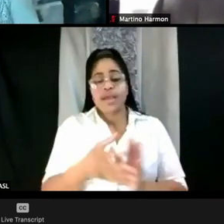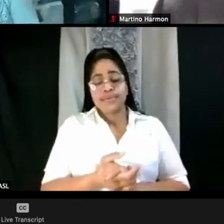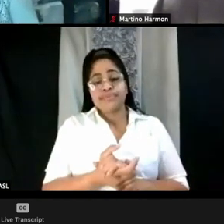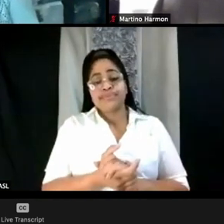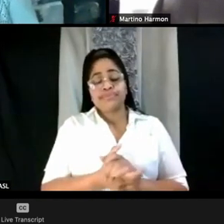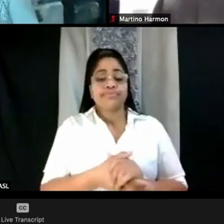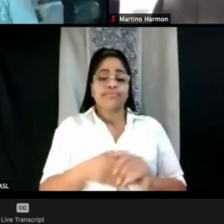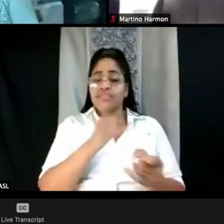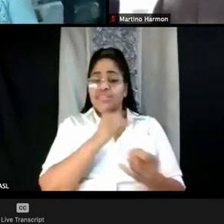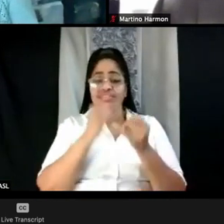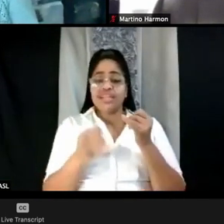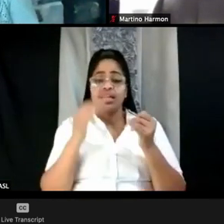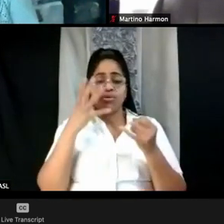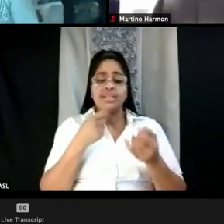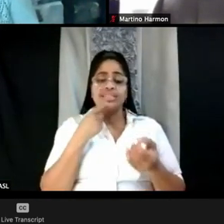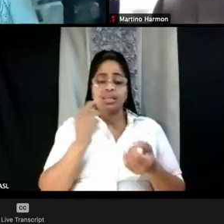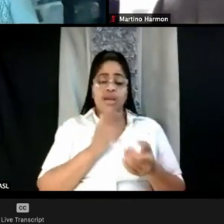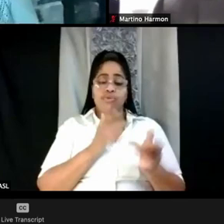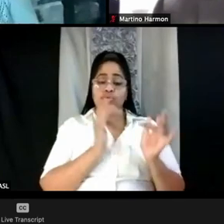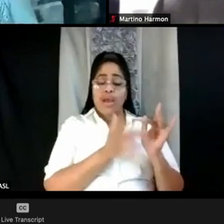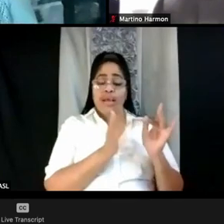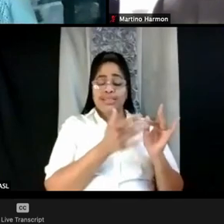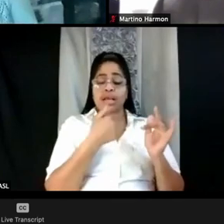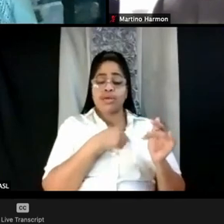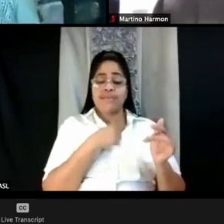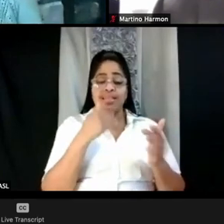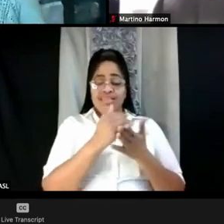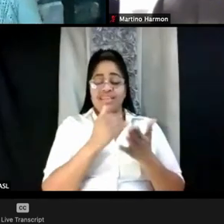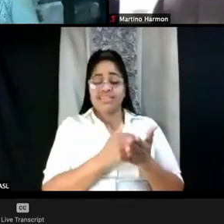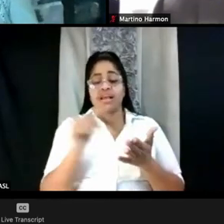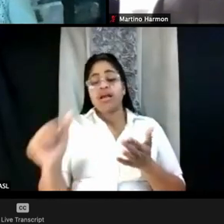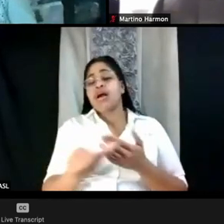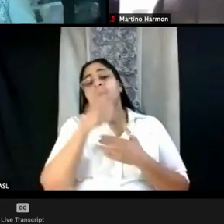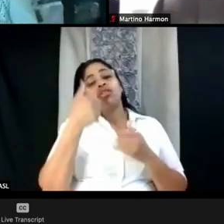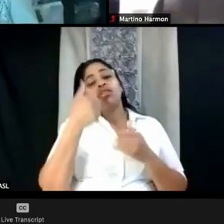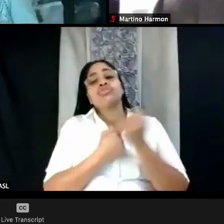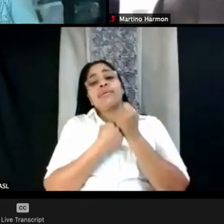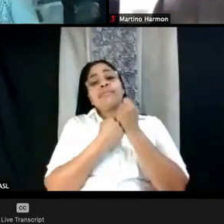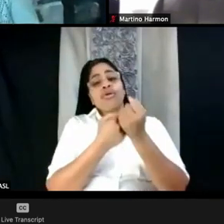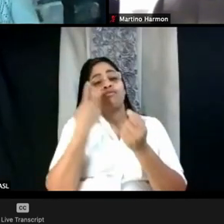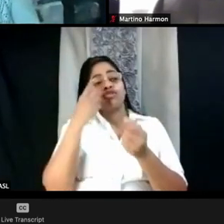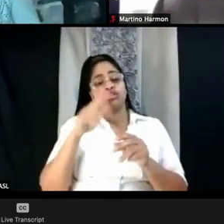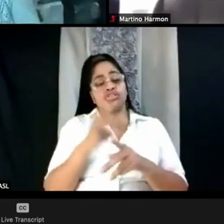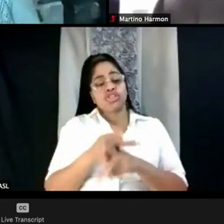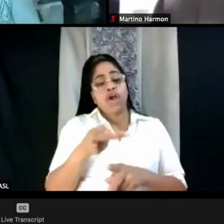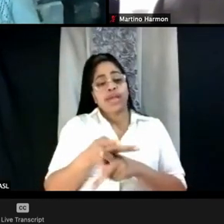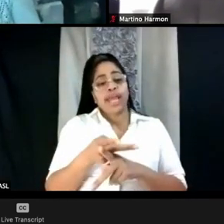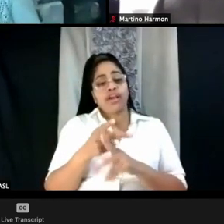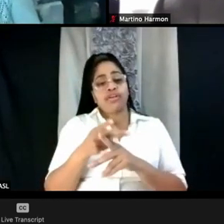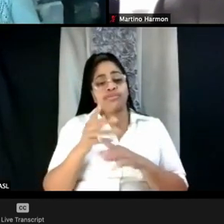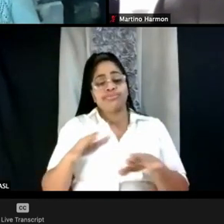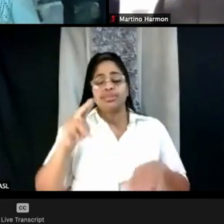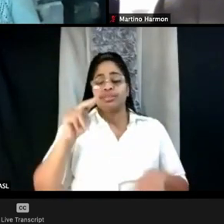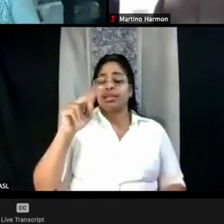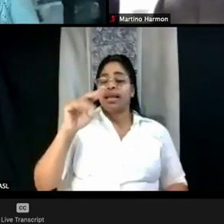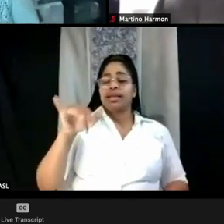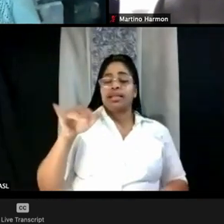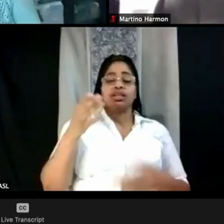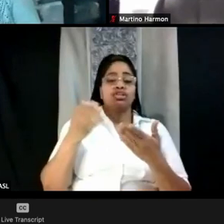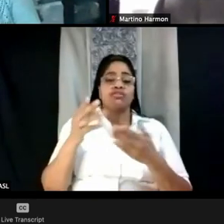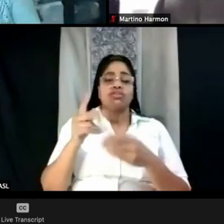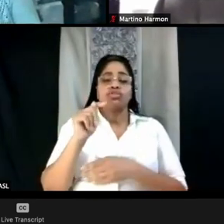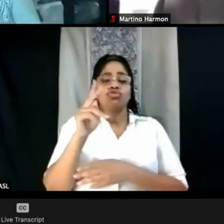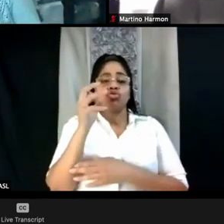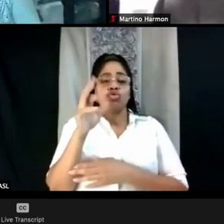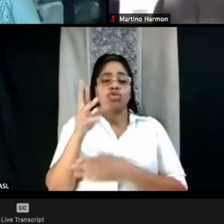And finally, I would say that on our website, we have listings of other supports for childcare, nanny services, tutoring